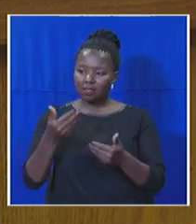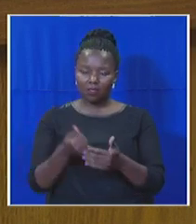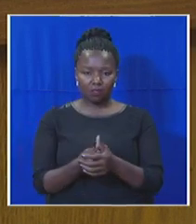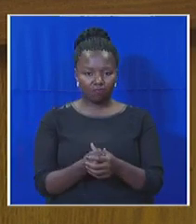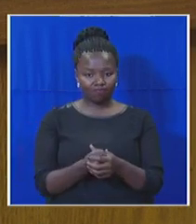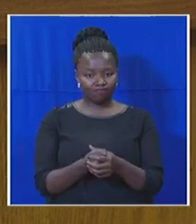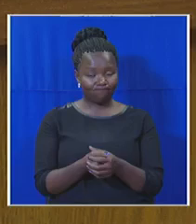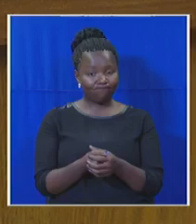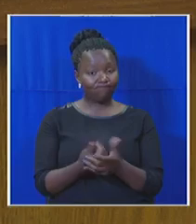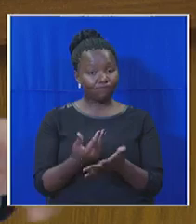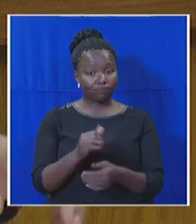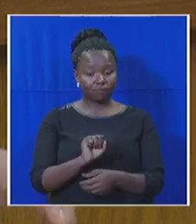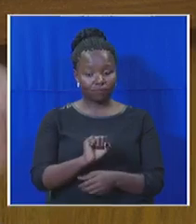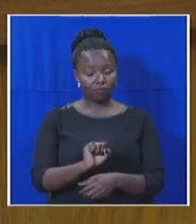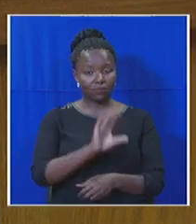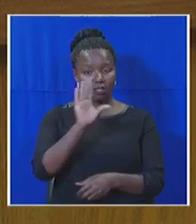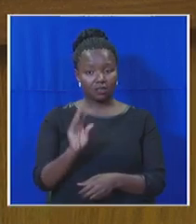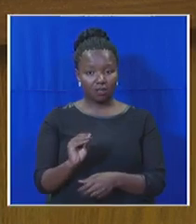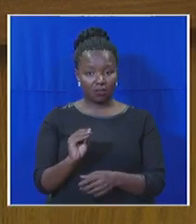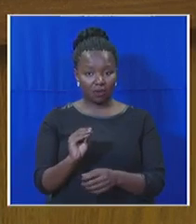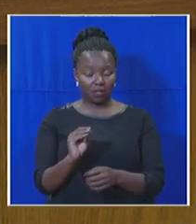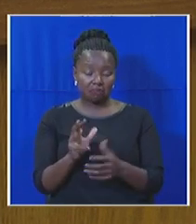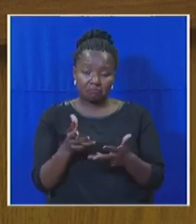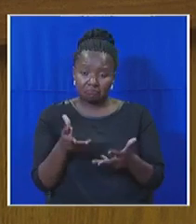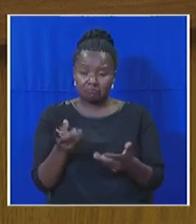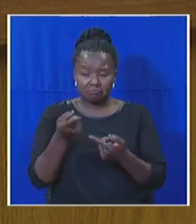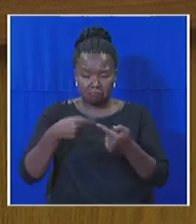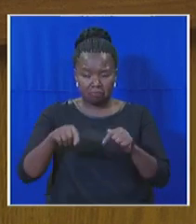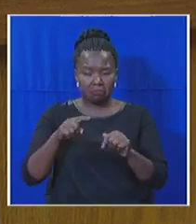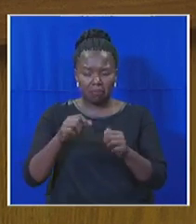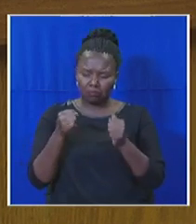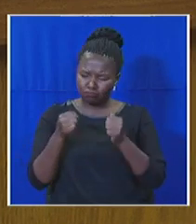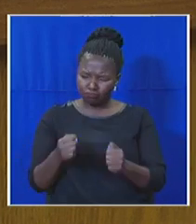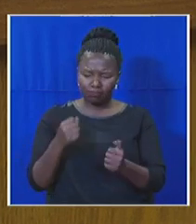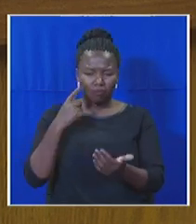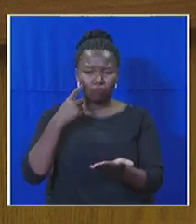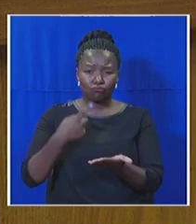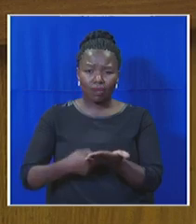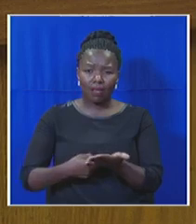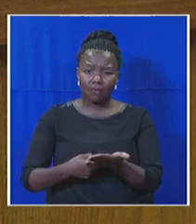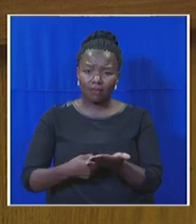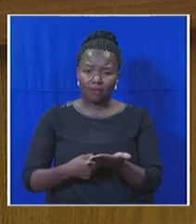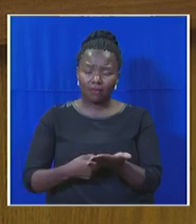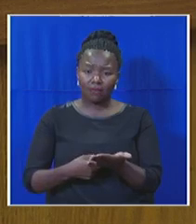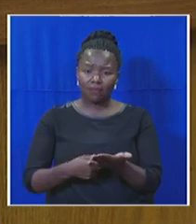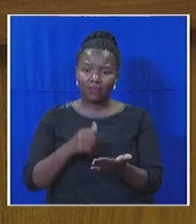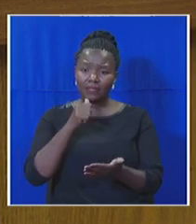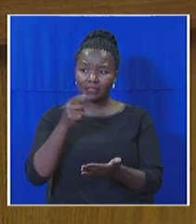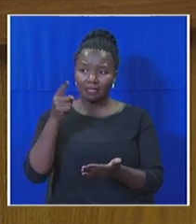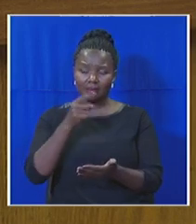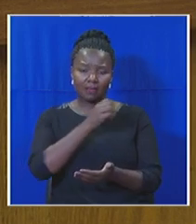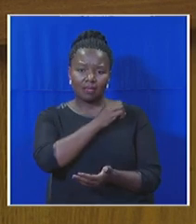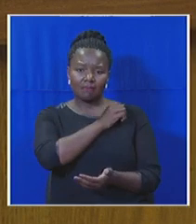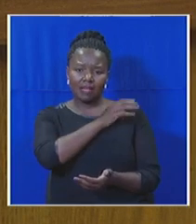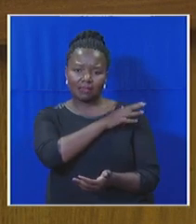South Africa strongly believes that all Palestinian